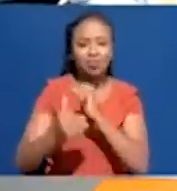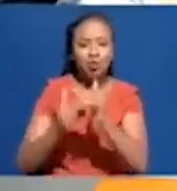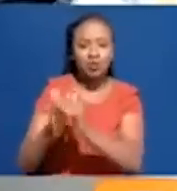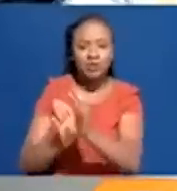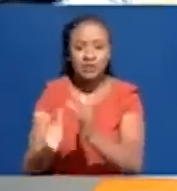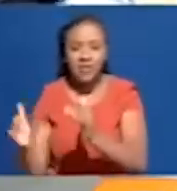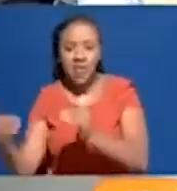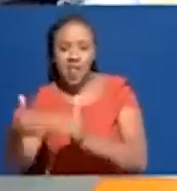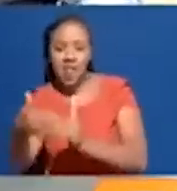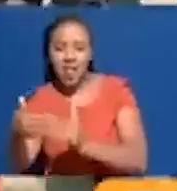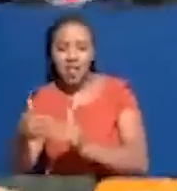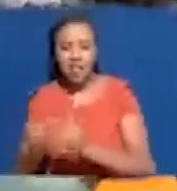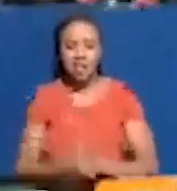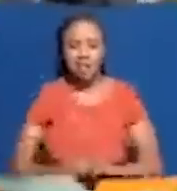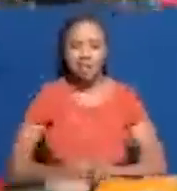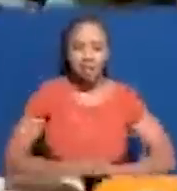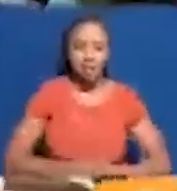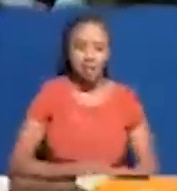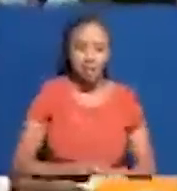details.